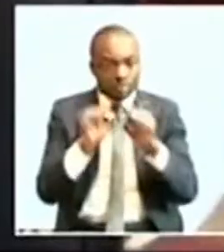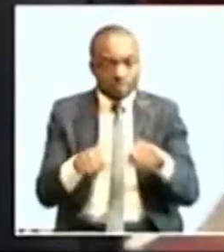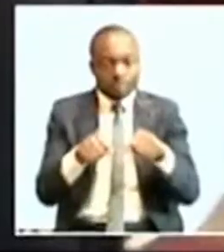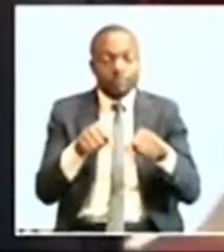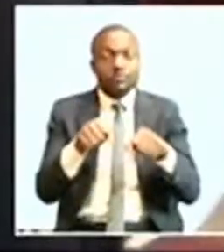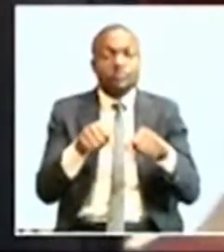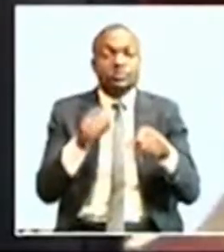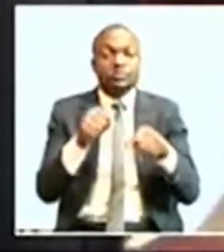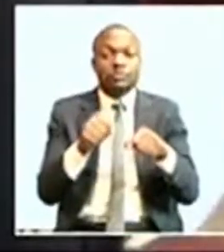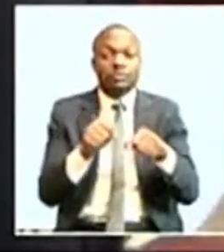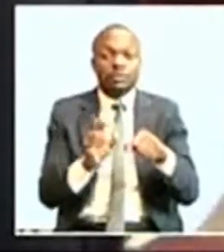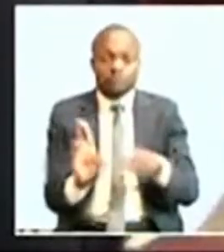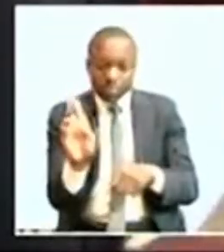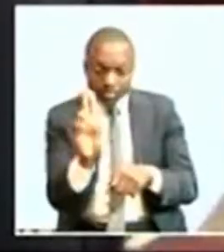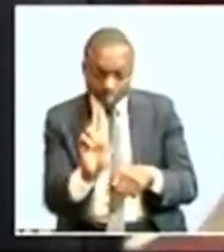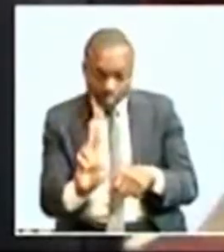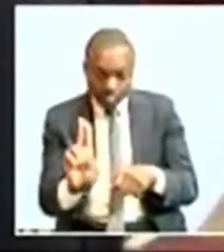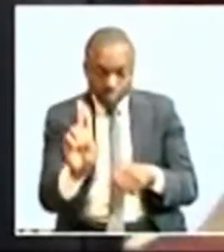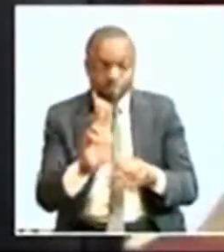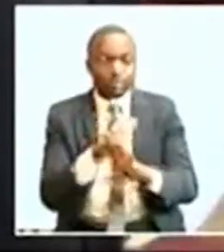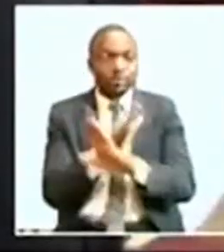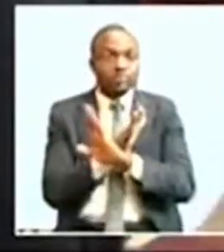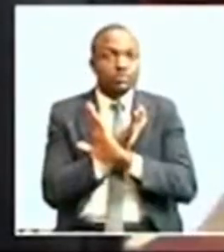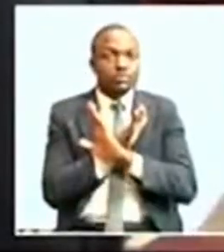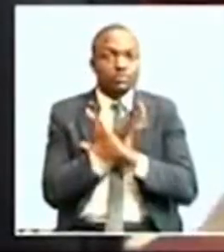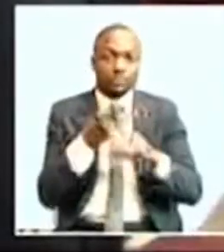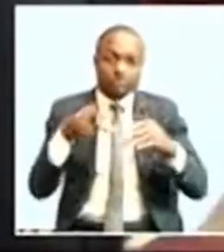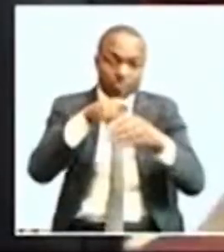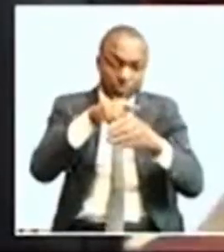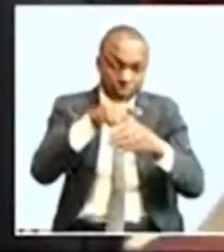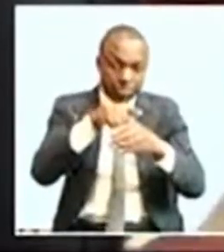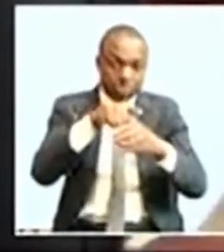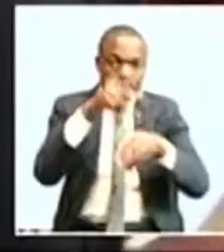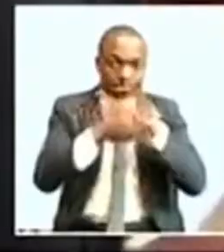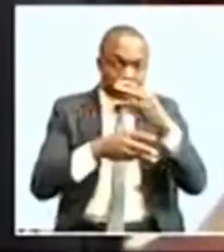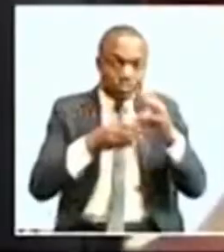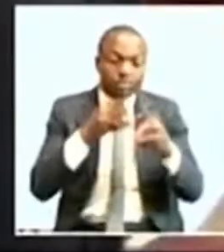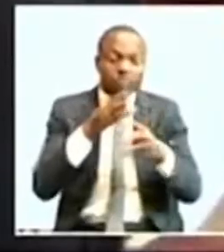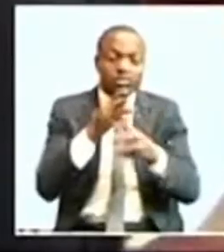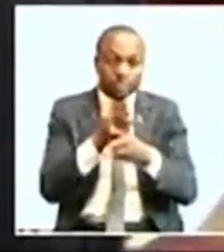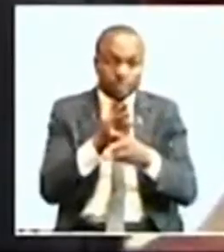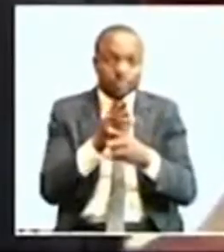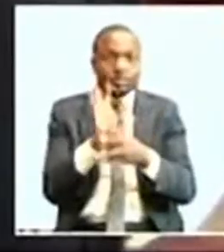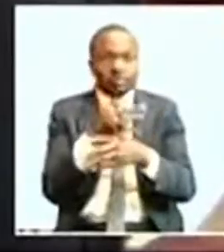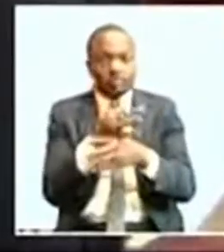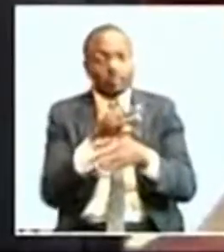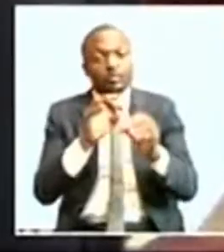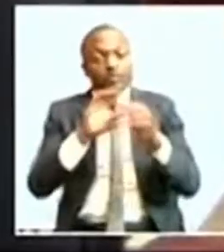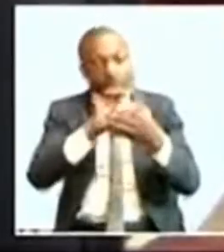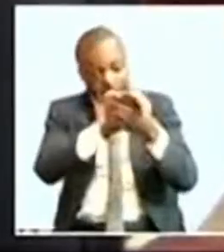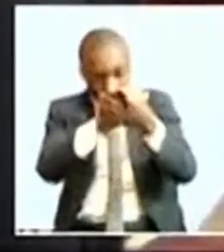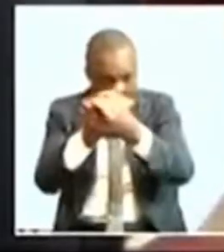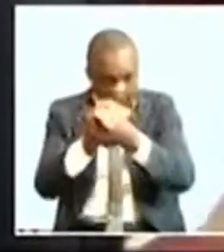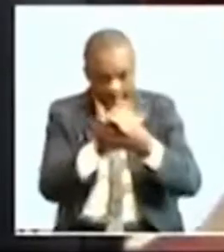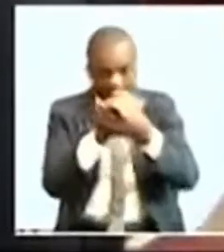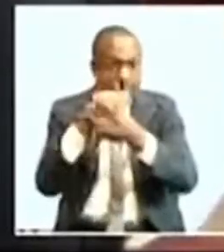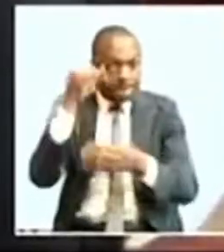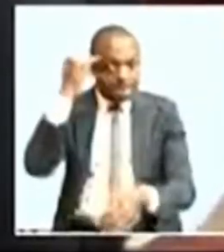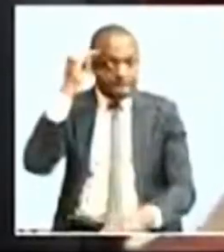apply, particularly in the context of Zambia's participation in regional trade or fisheries cooperation initiatives.